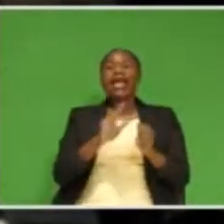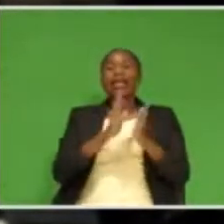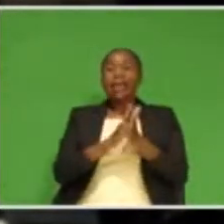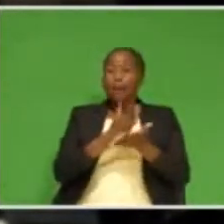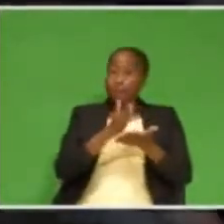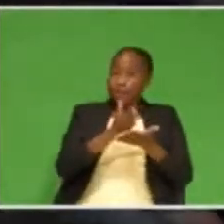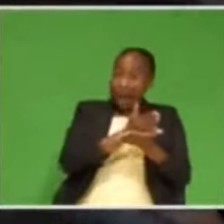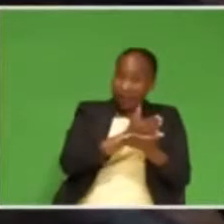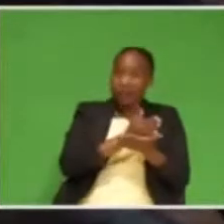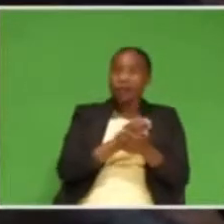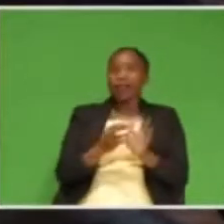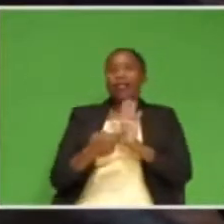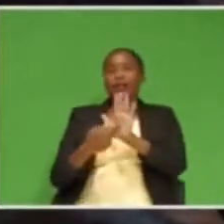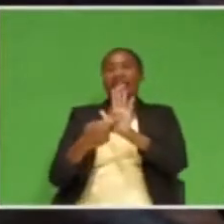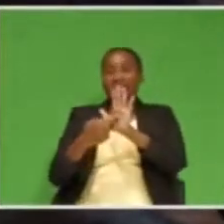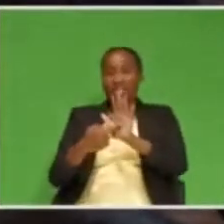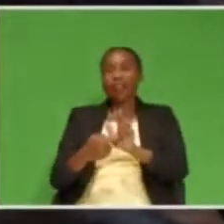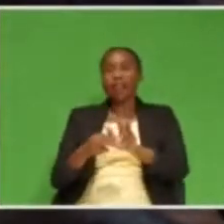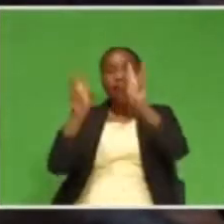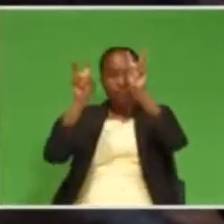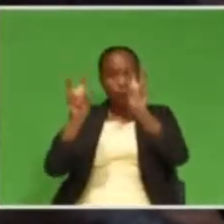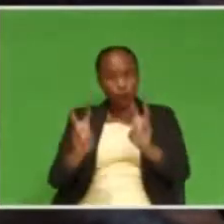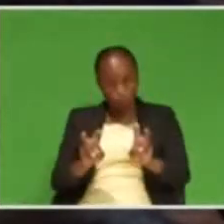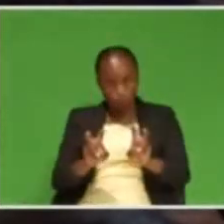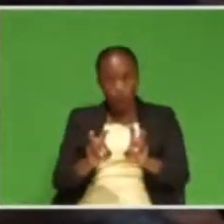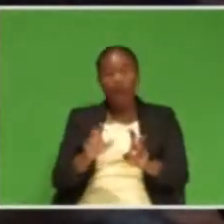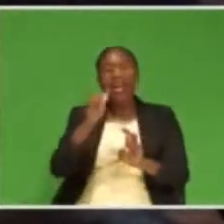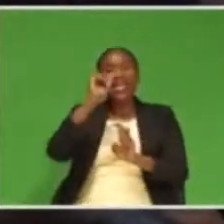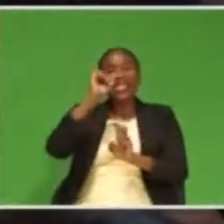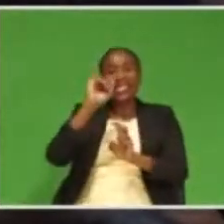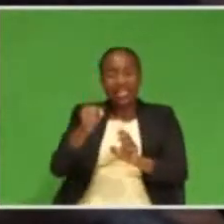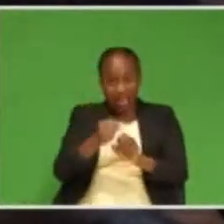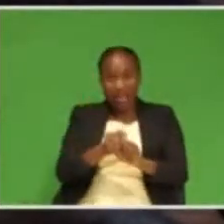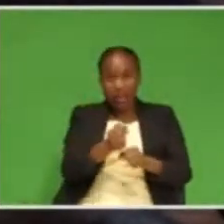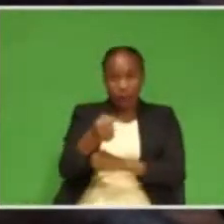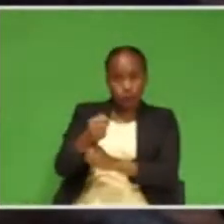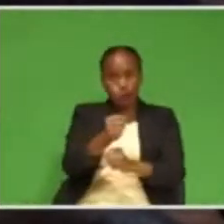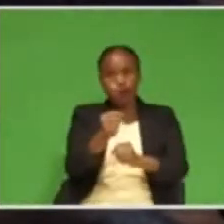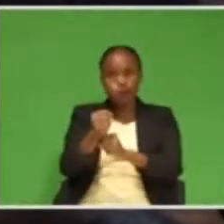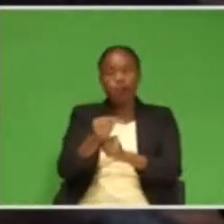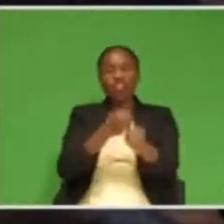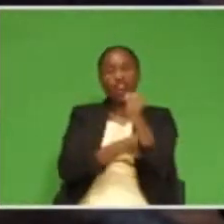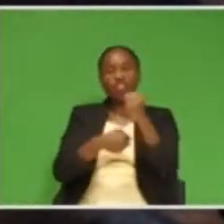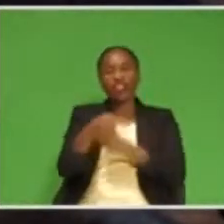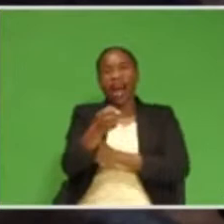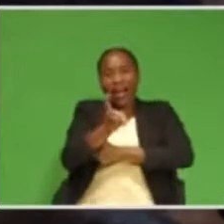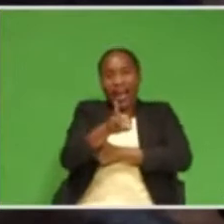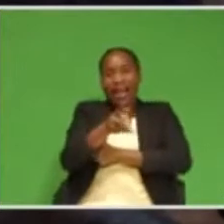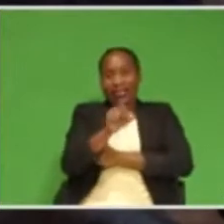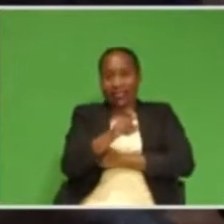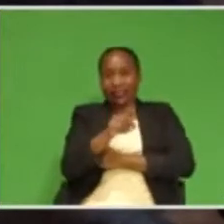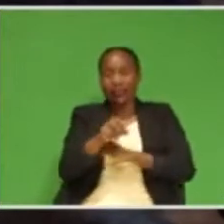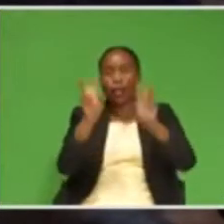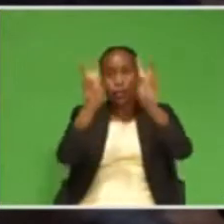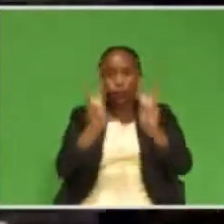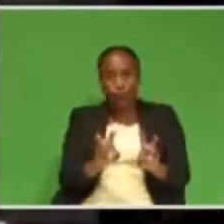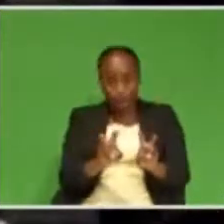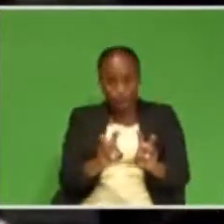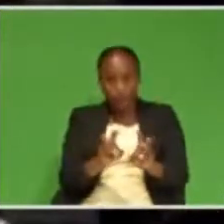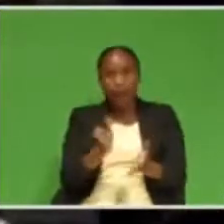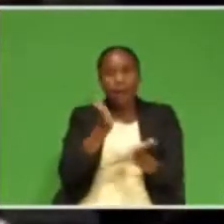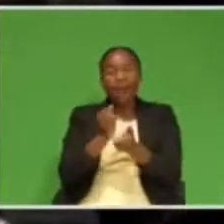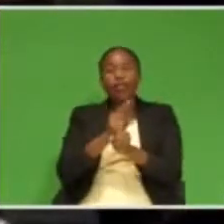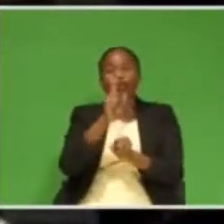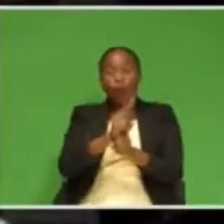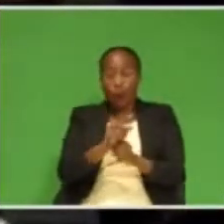of ESCOM and steer the restructuring of ESCOM and ensure the establishment of